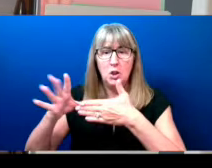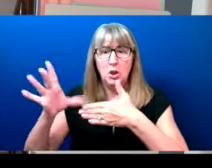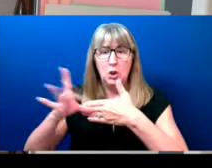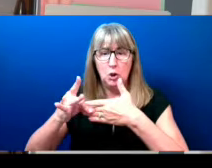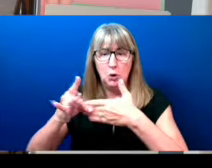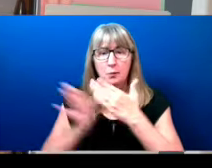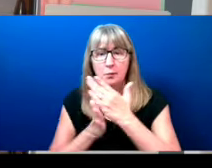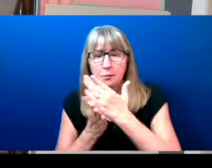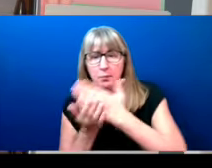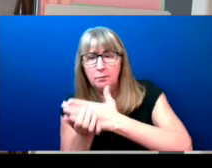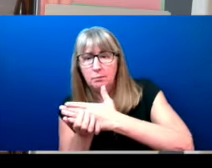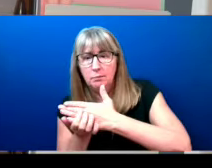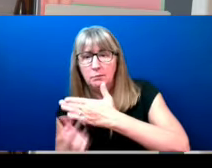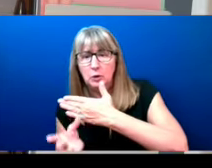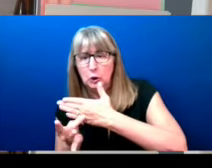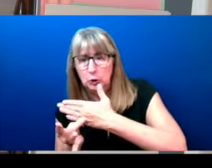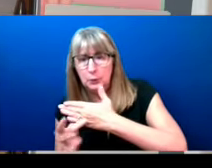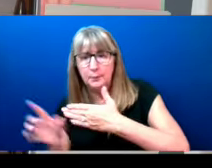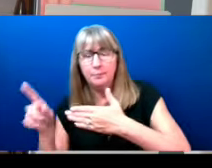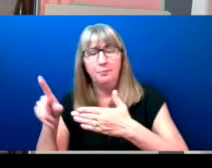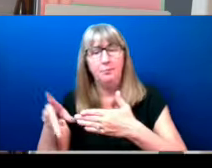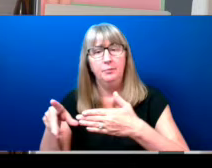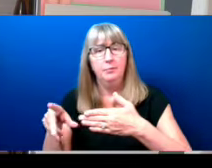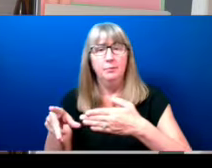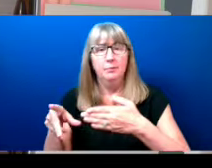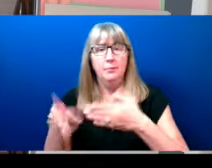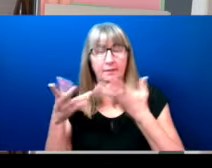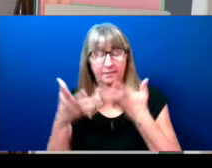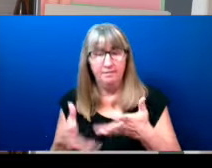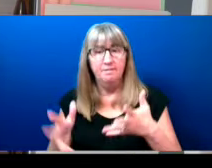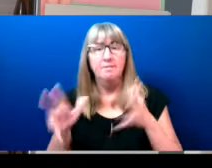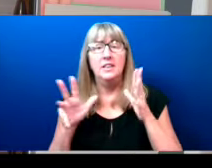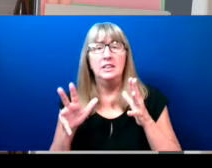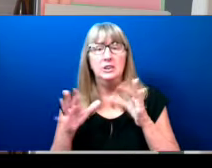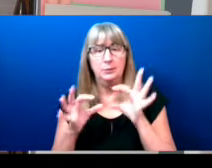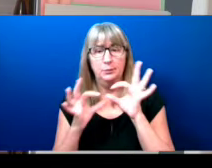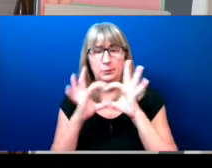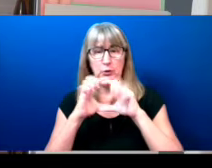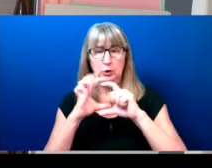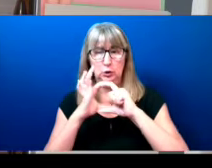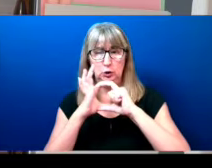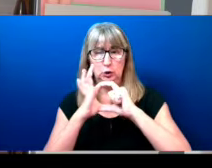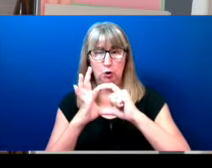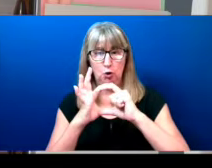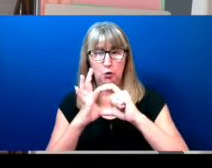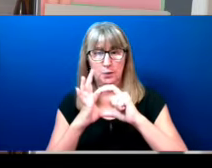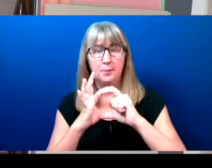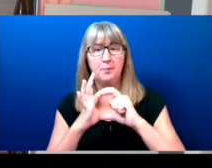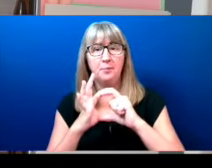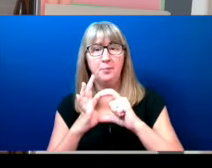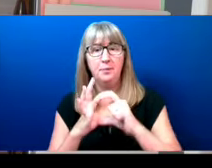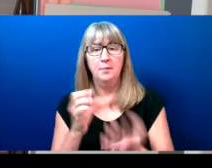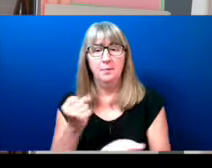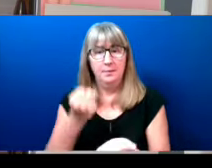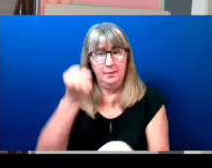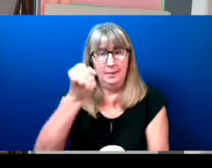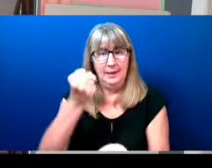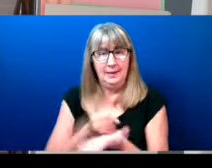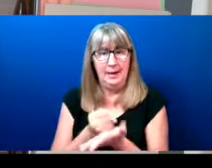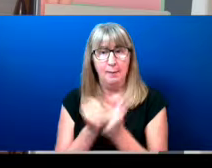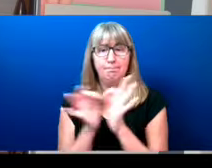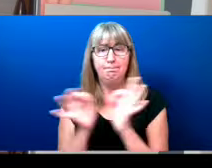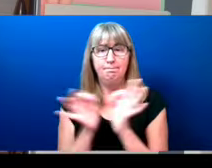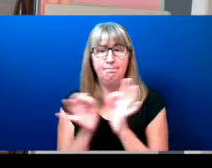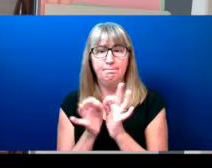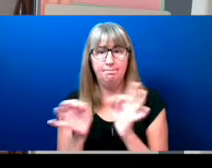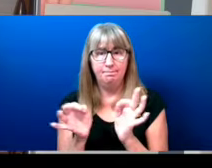And once I glued the ribbon down, I just grabbed one of my little circles with the hole punch, stamped the Wishing